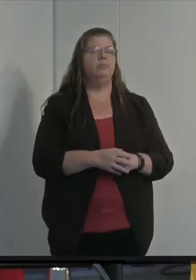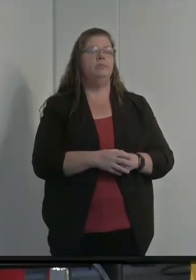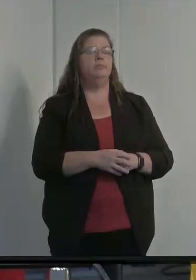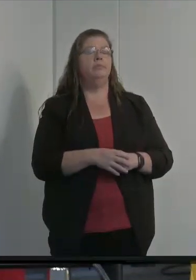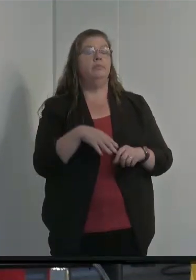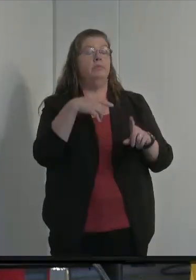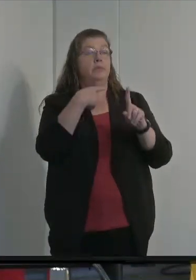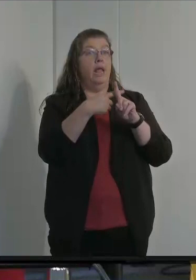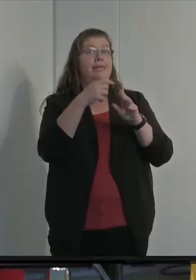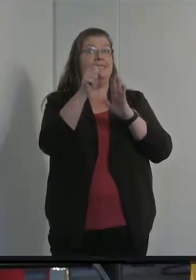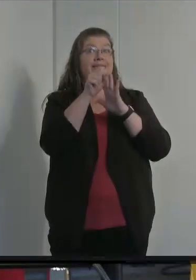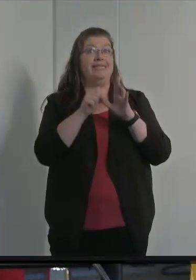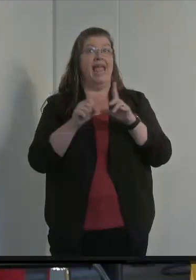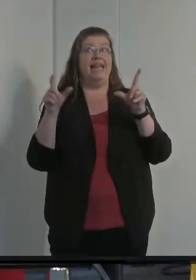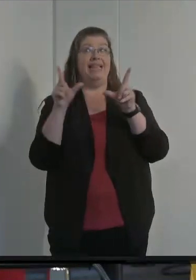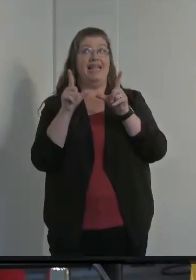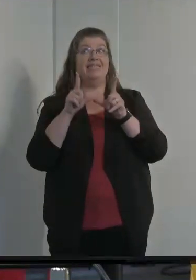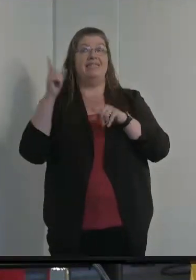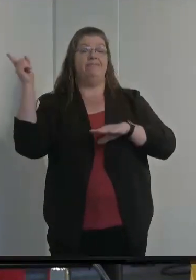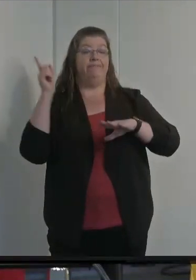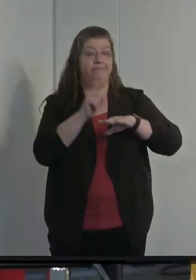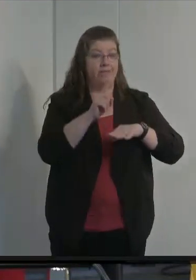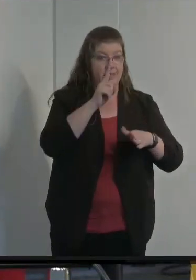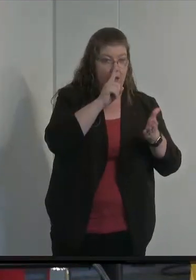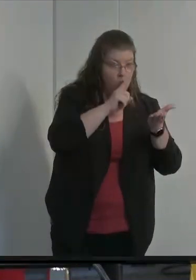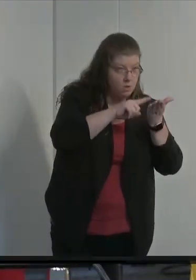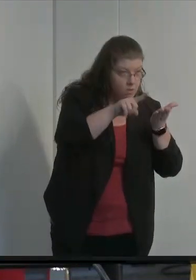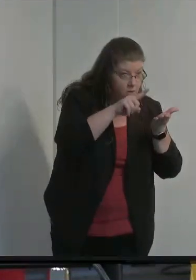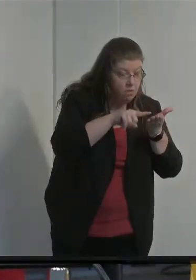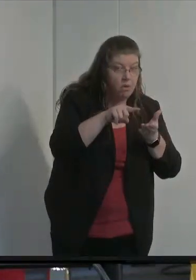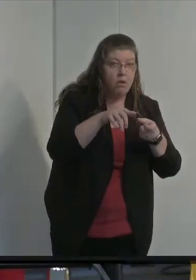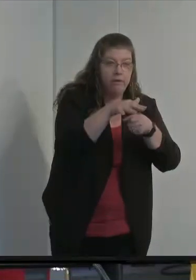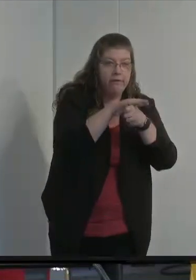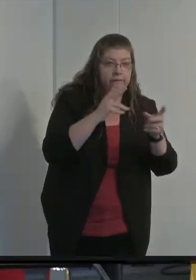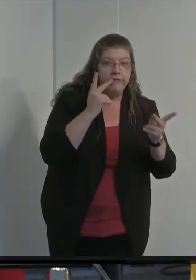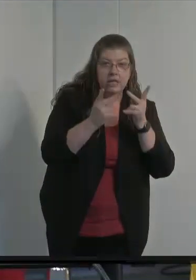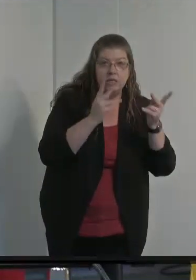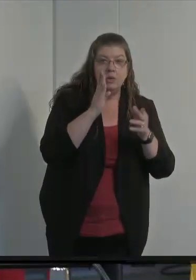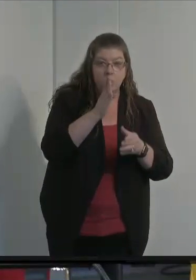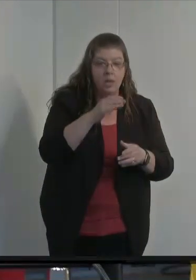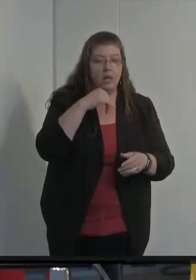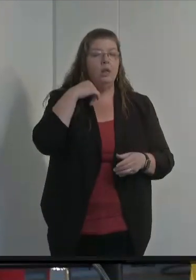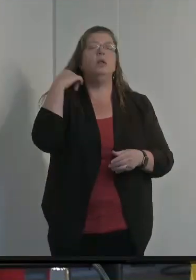state licensing is involved, and often they come in and visit and do site visits, as well as